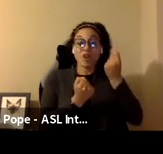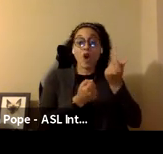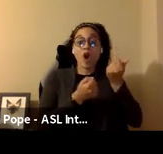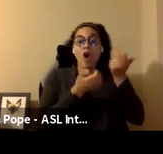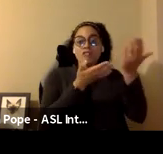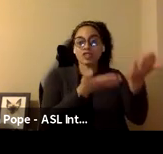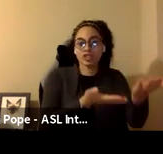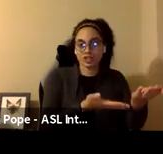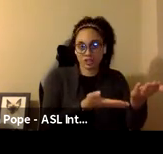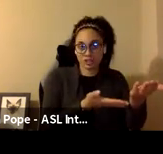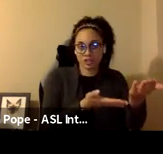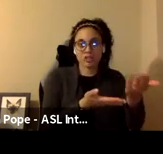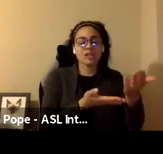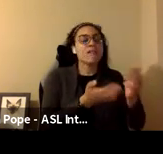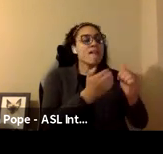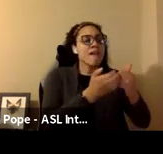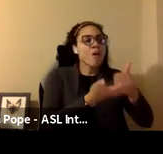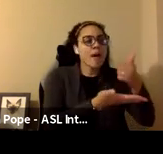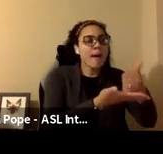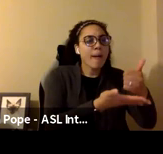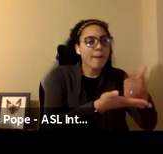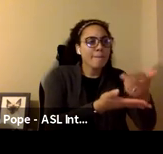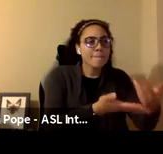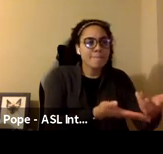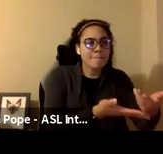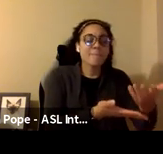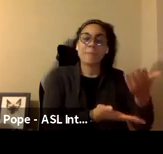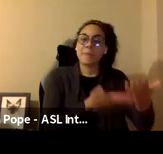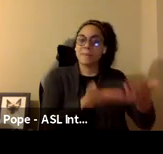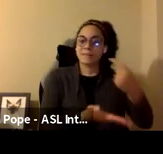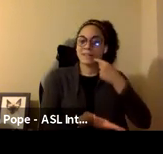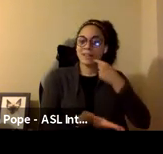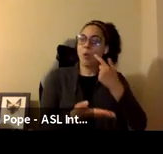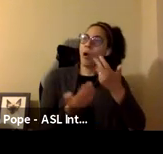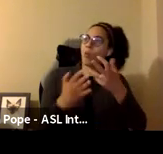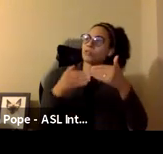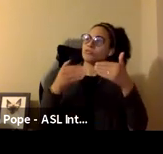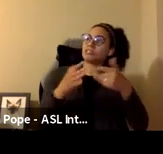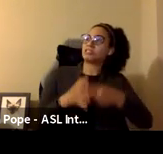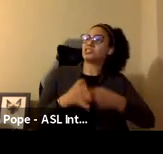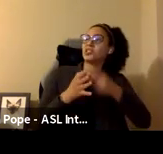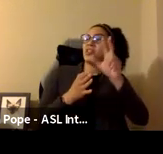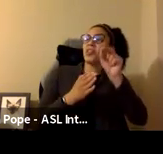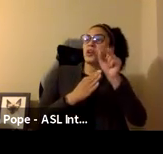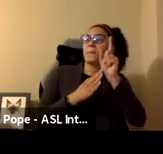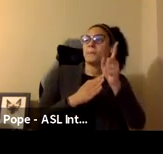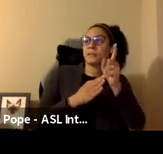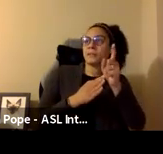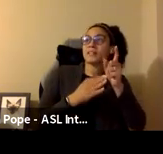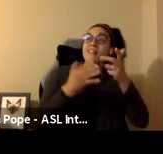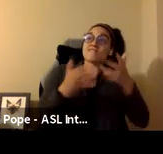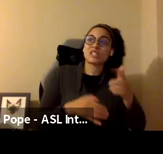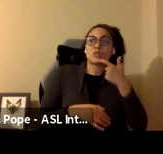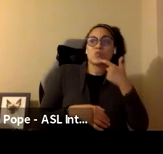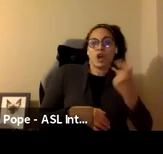So what can I do to help? Maybe they might say, well, I want to get started in 30 minutes after I watch a Quibi or